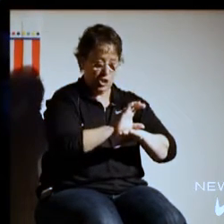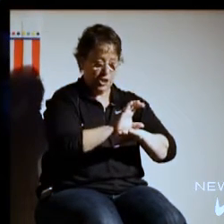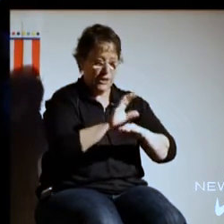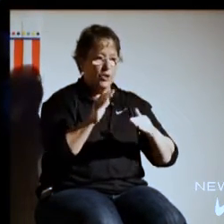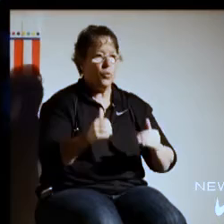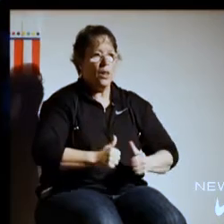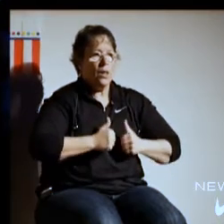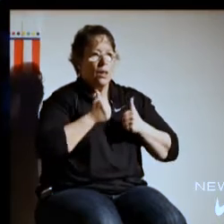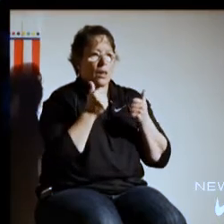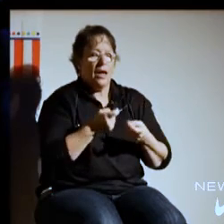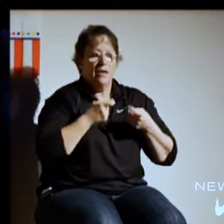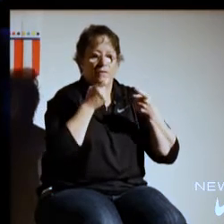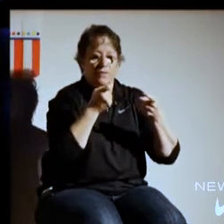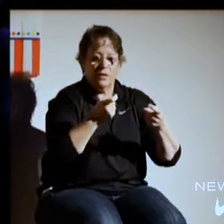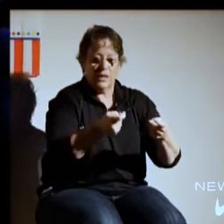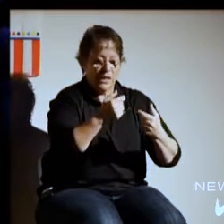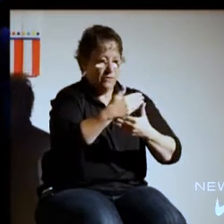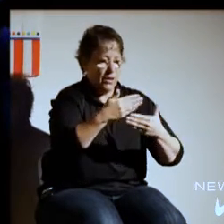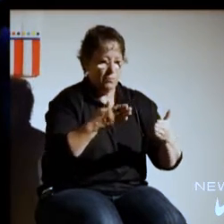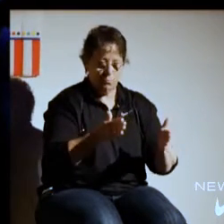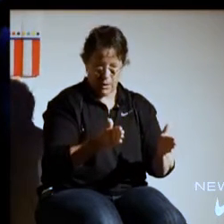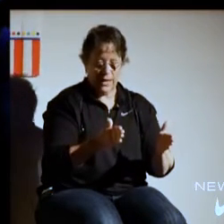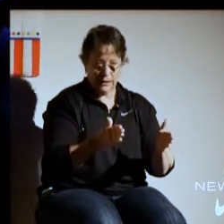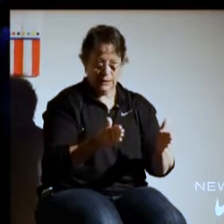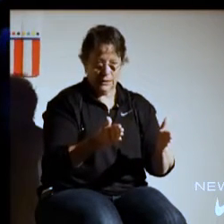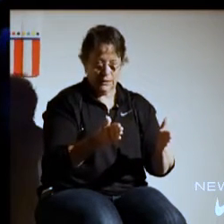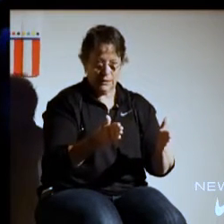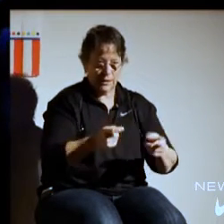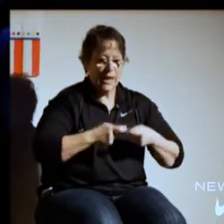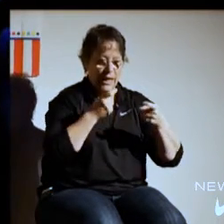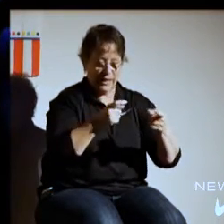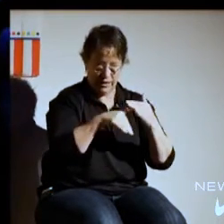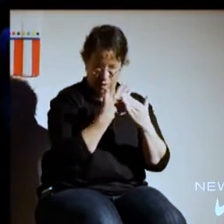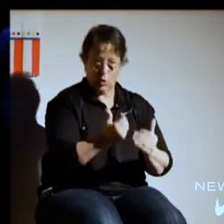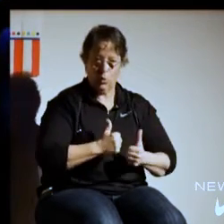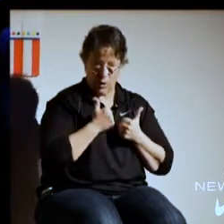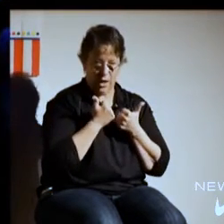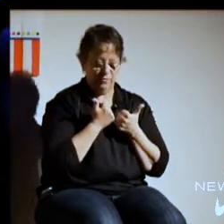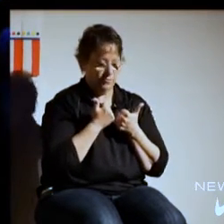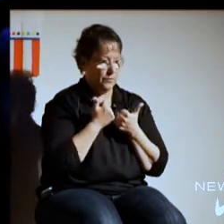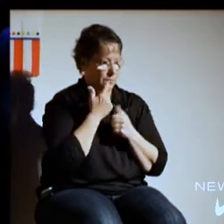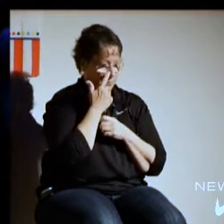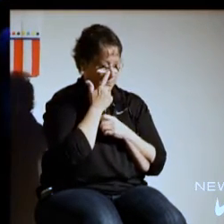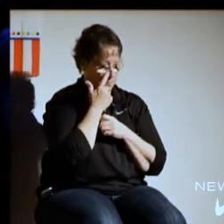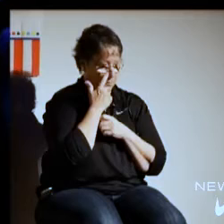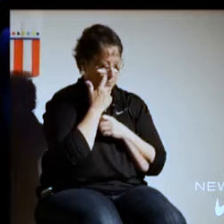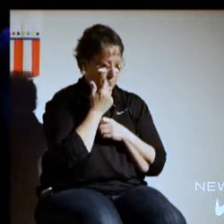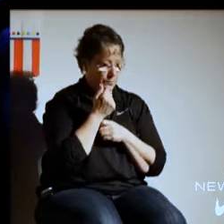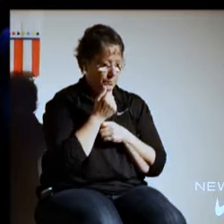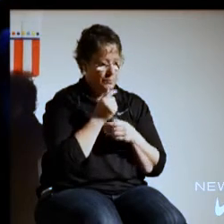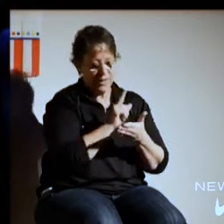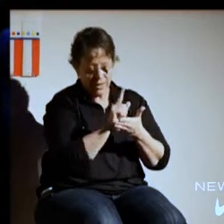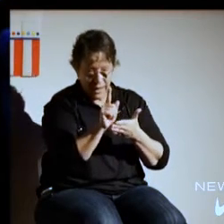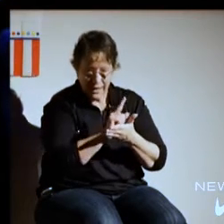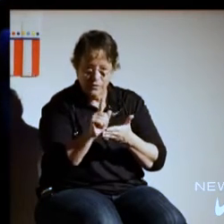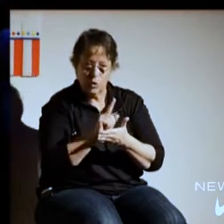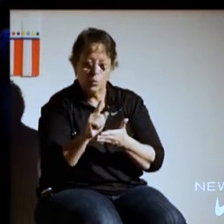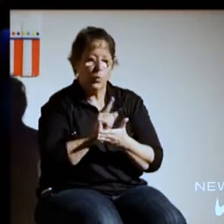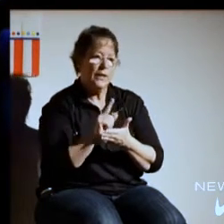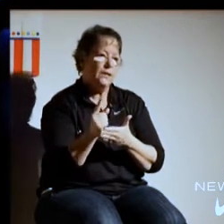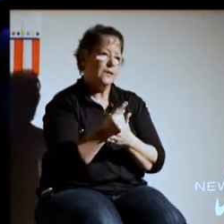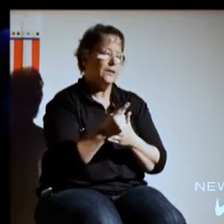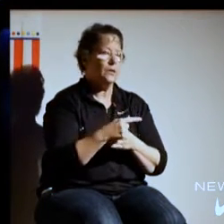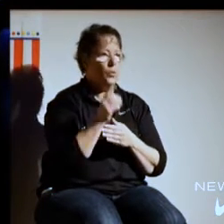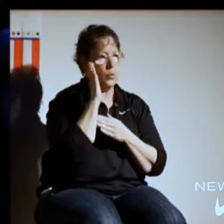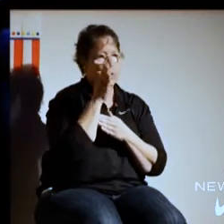that gives new life to many. We're going to talk a little bit about a project in the coming weeks, but we're going to do